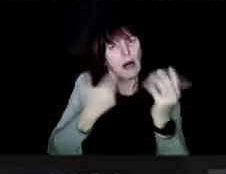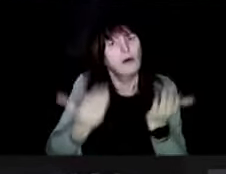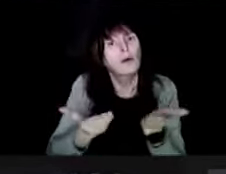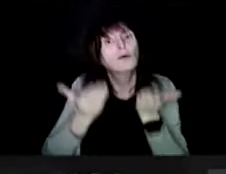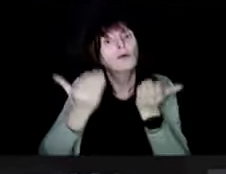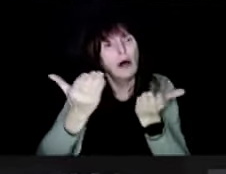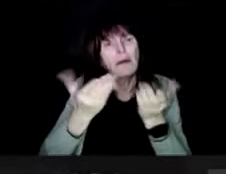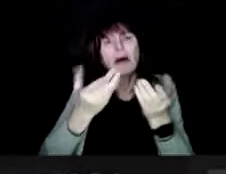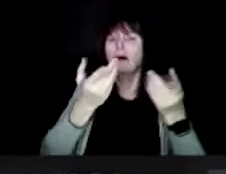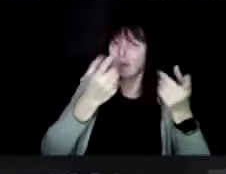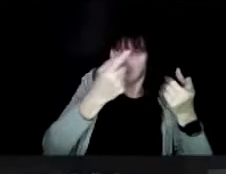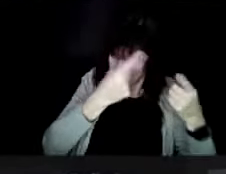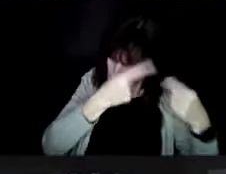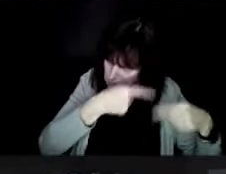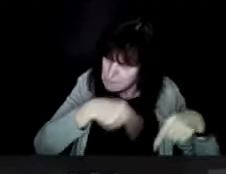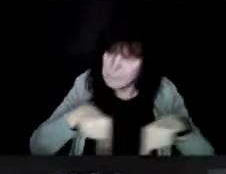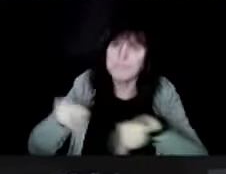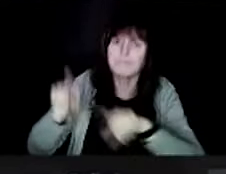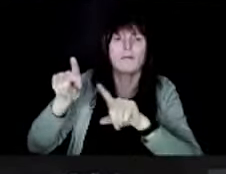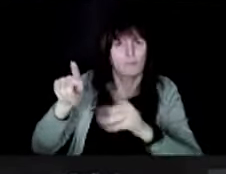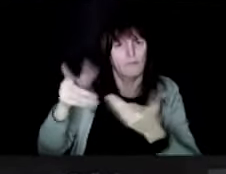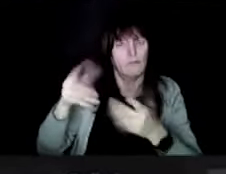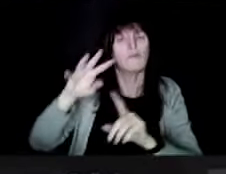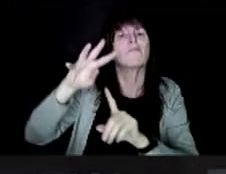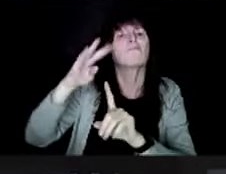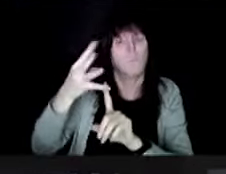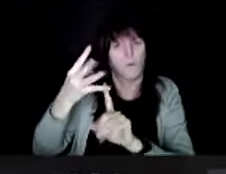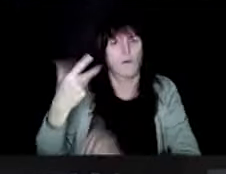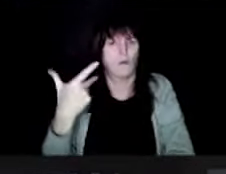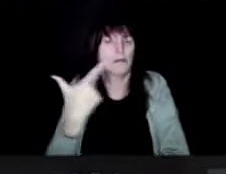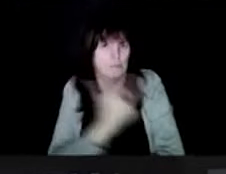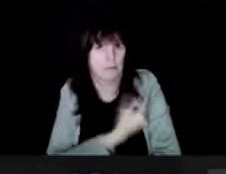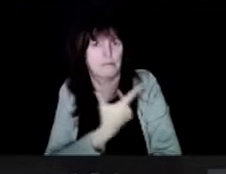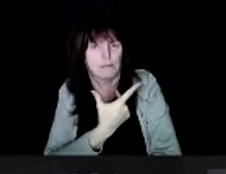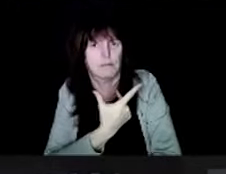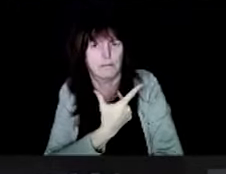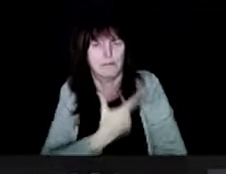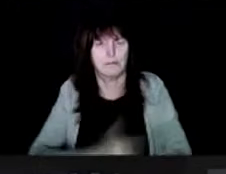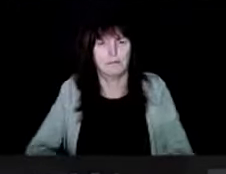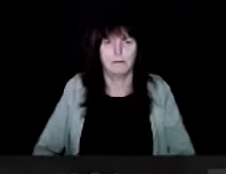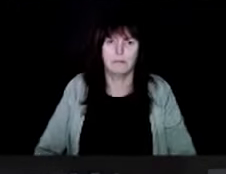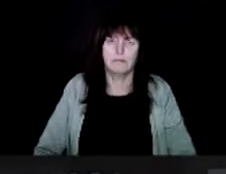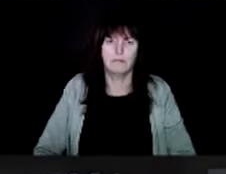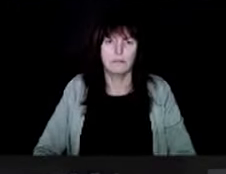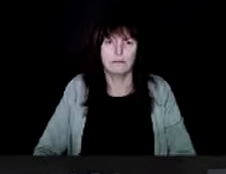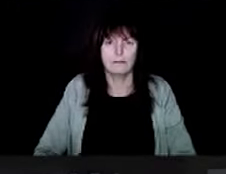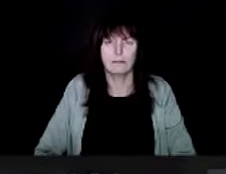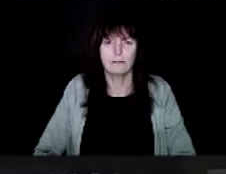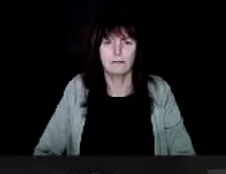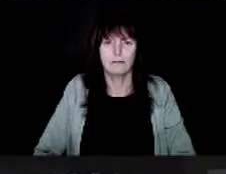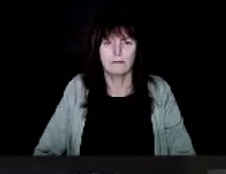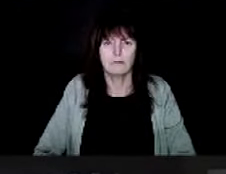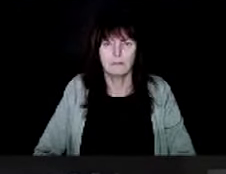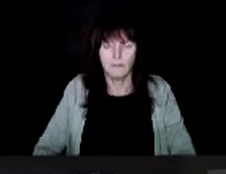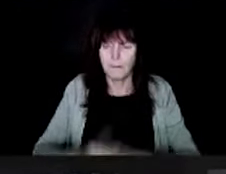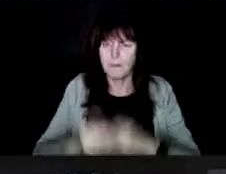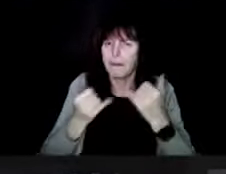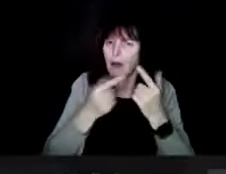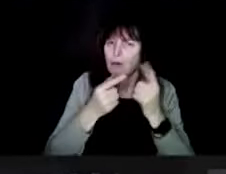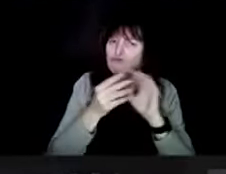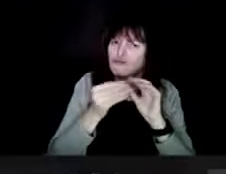immunocompromised can receive their fourth dose too. Mais nous veillons désormais à ce que les